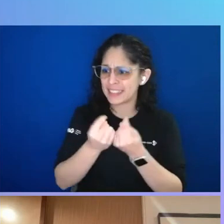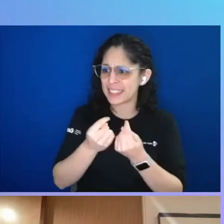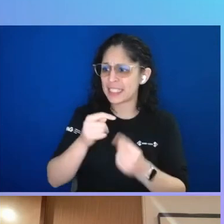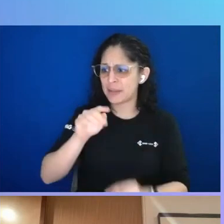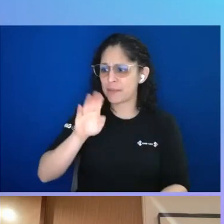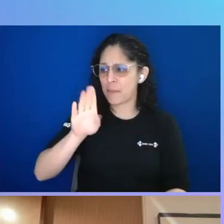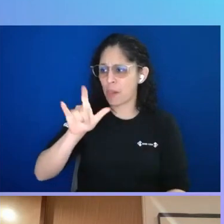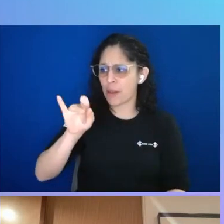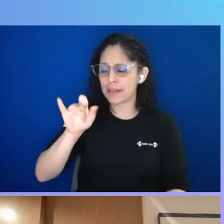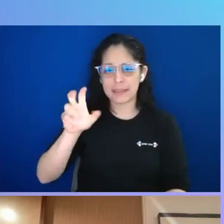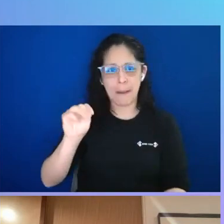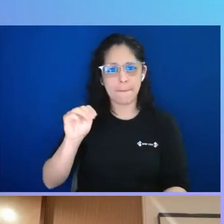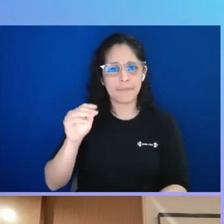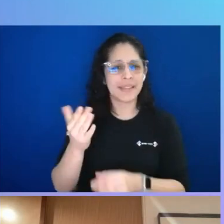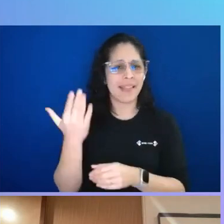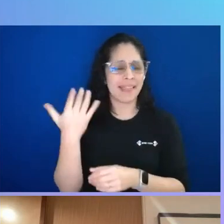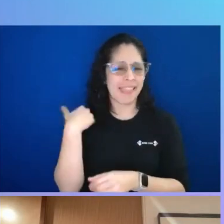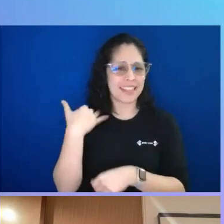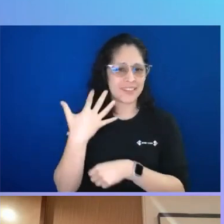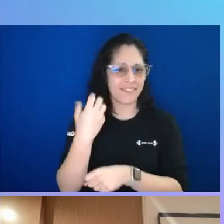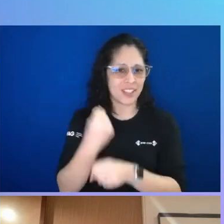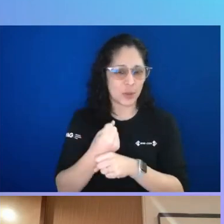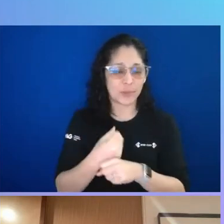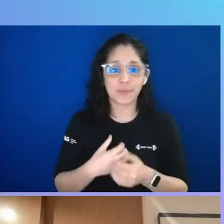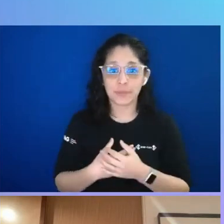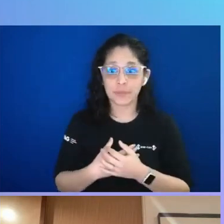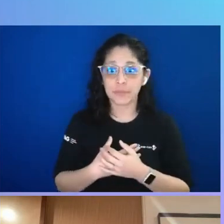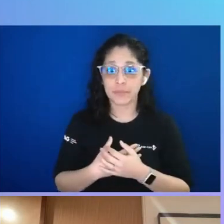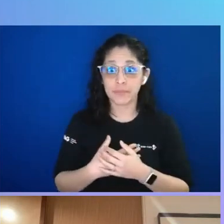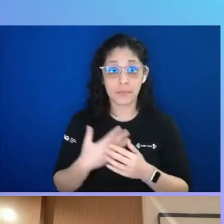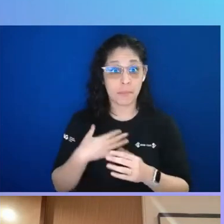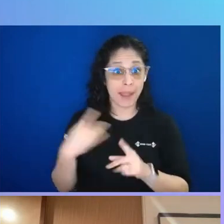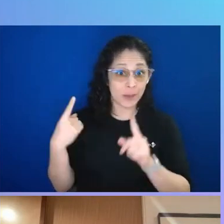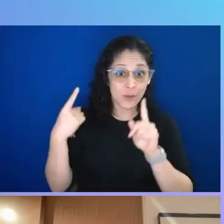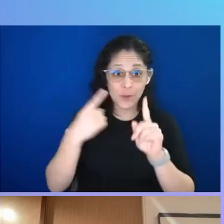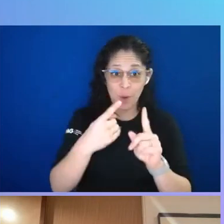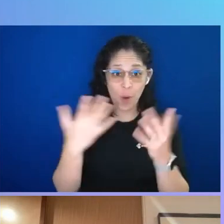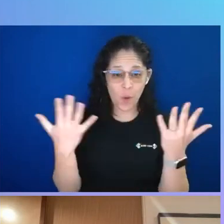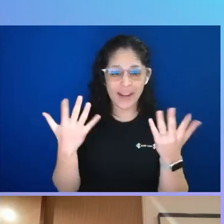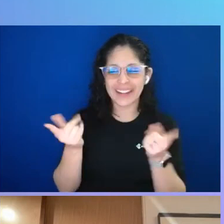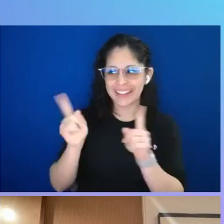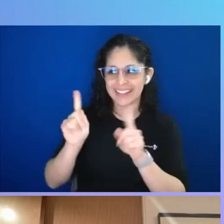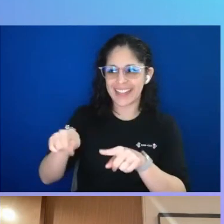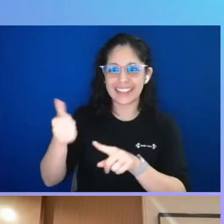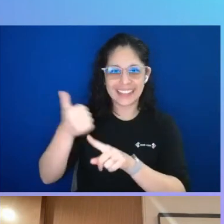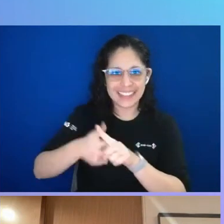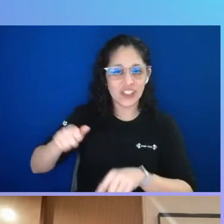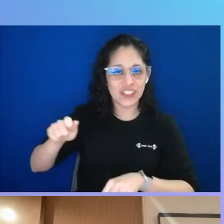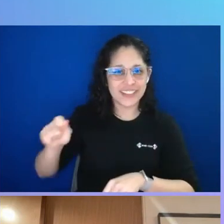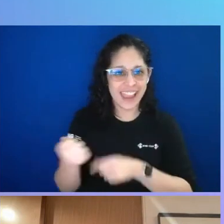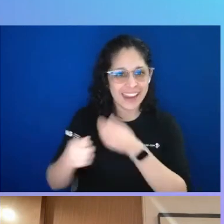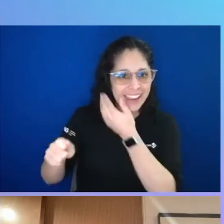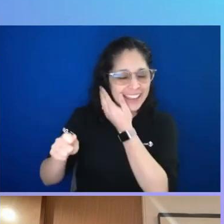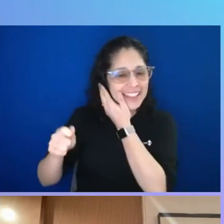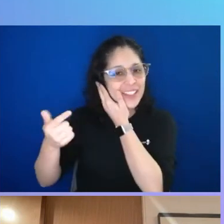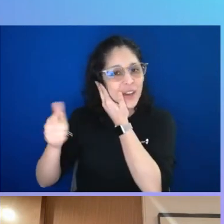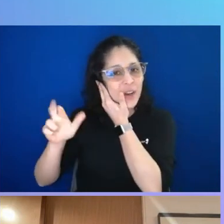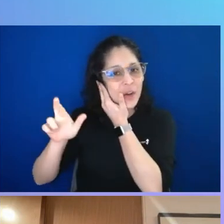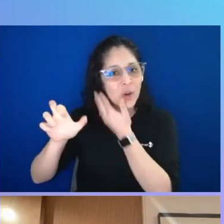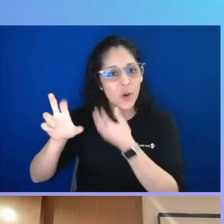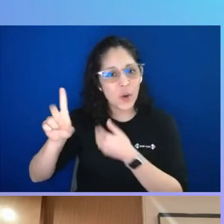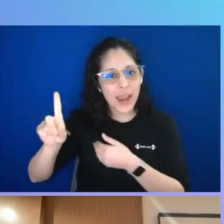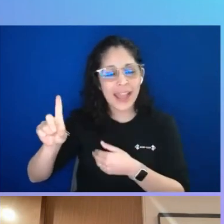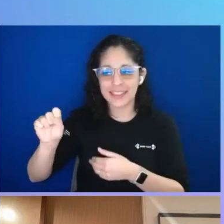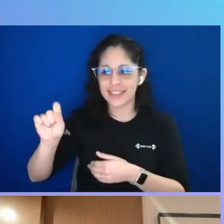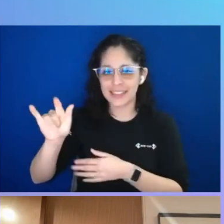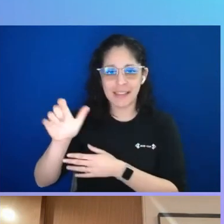Fun fact about me is I have a goal to attend each of the tennis Grand Slams. And I go to the US